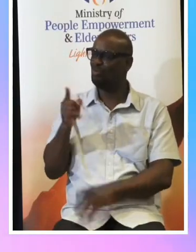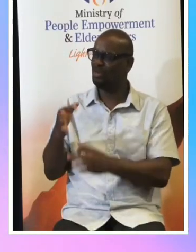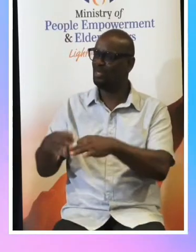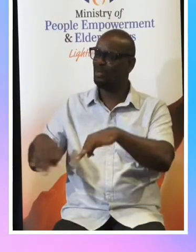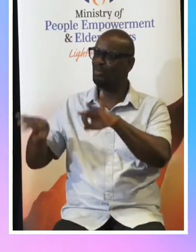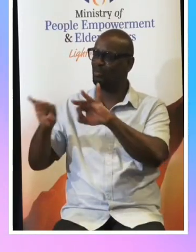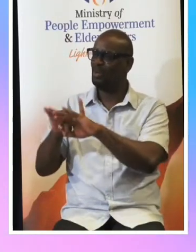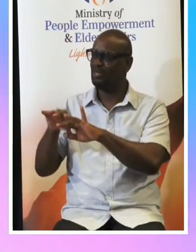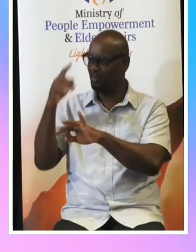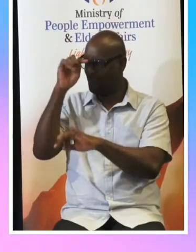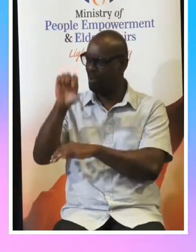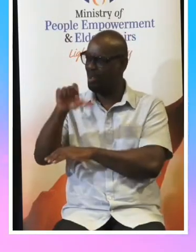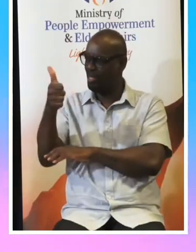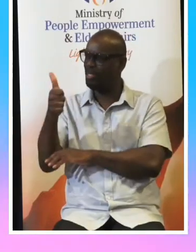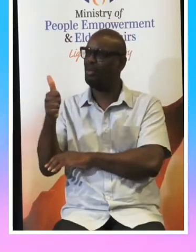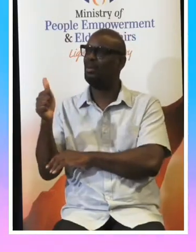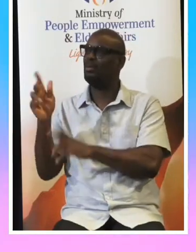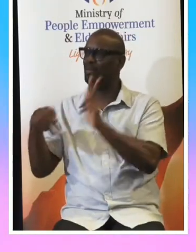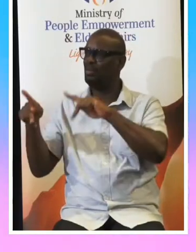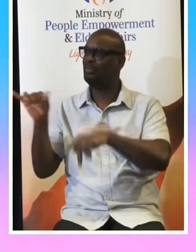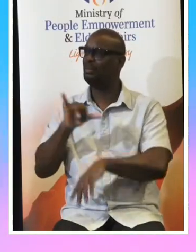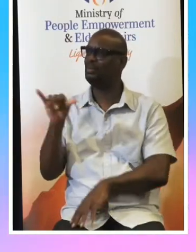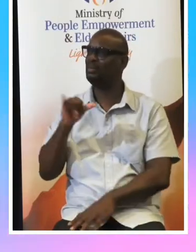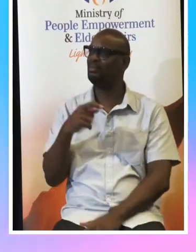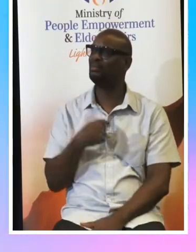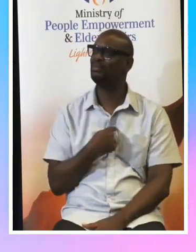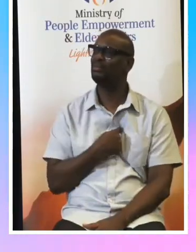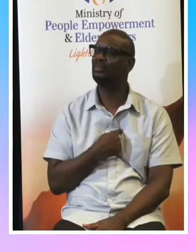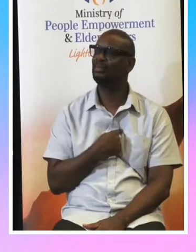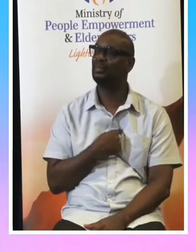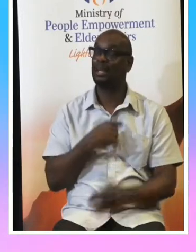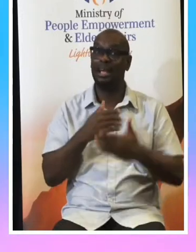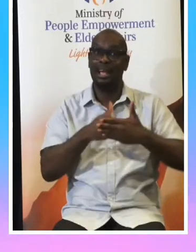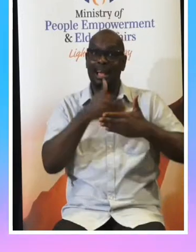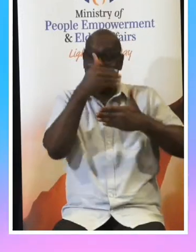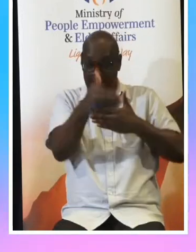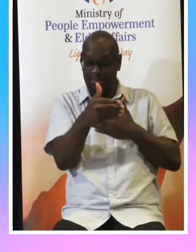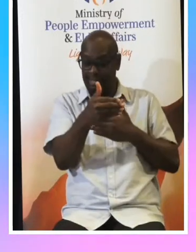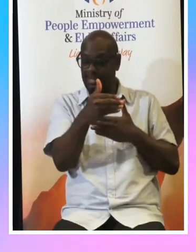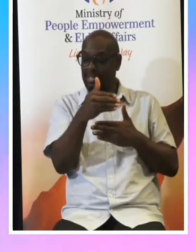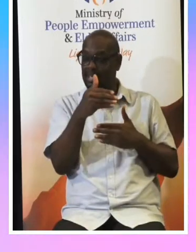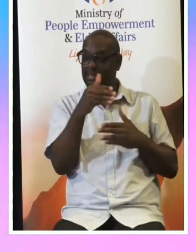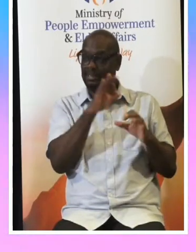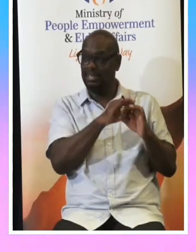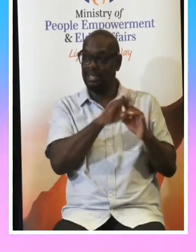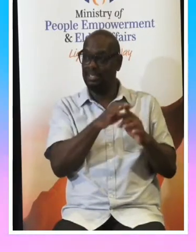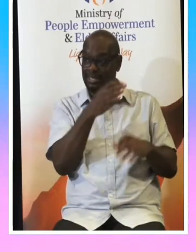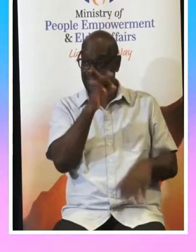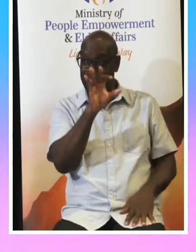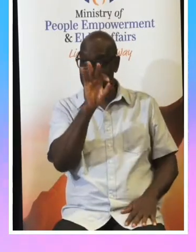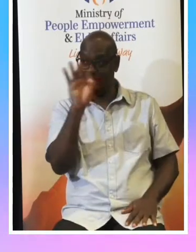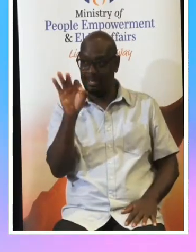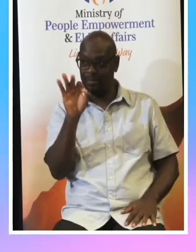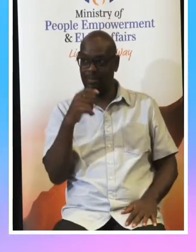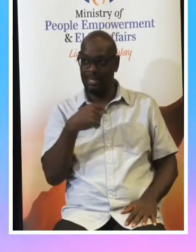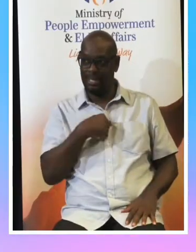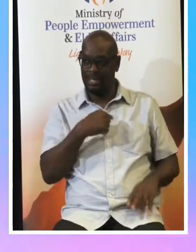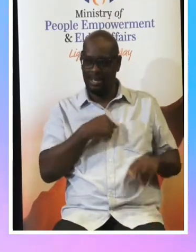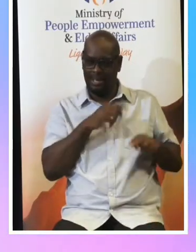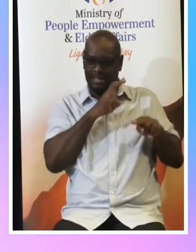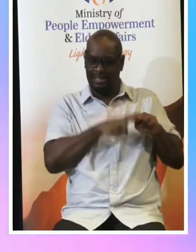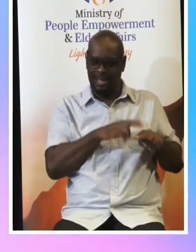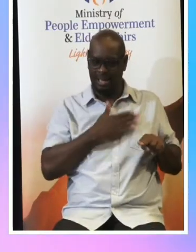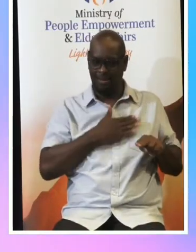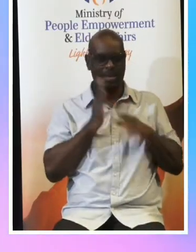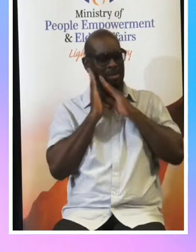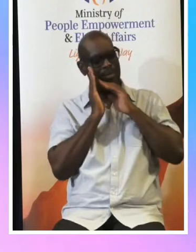And as a result, in the aftermath of the 1999 election, I sat in the corner of my childhood bedroom